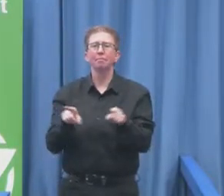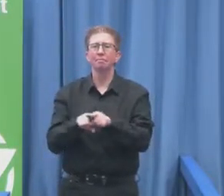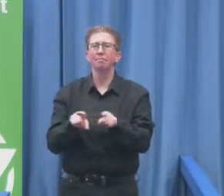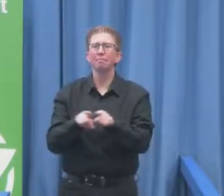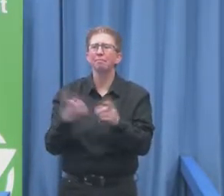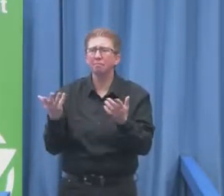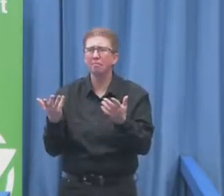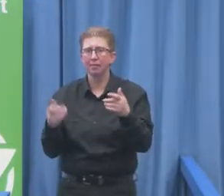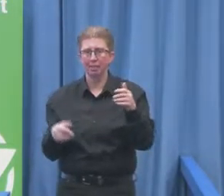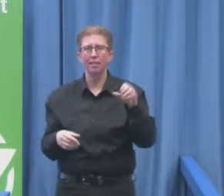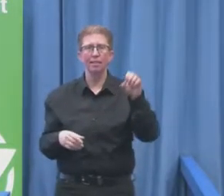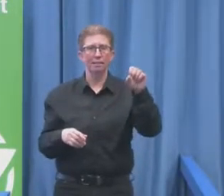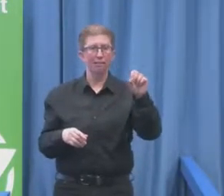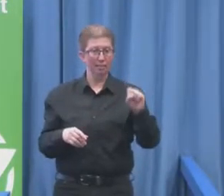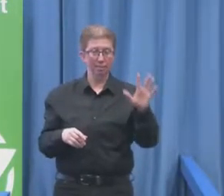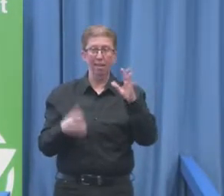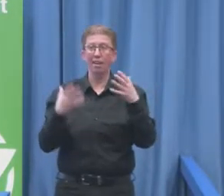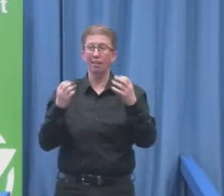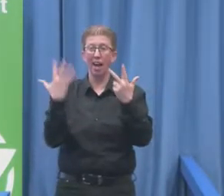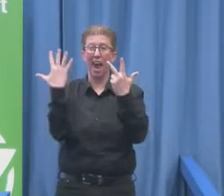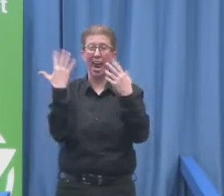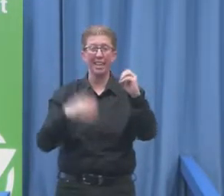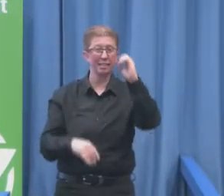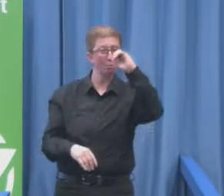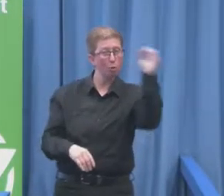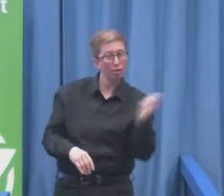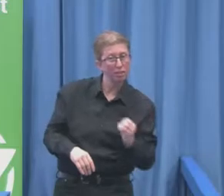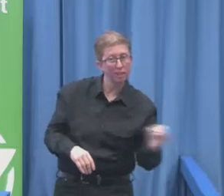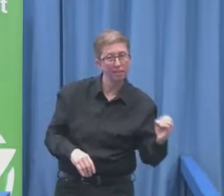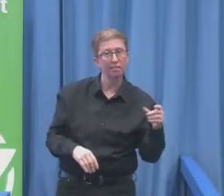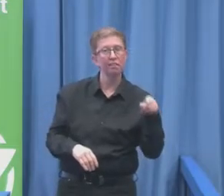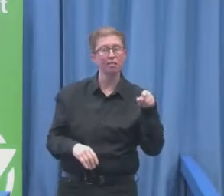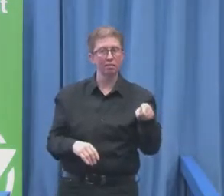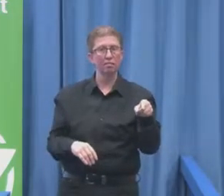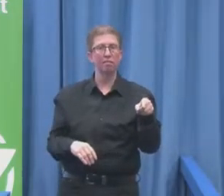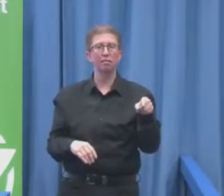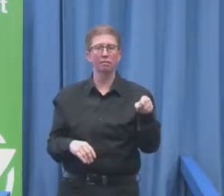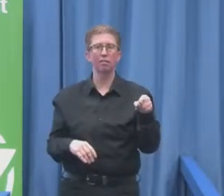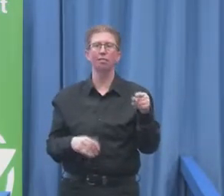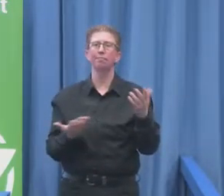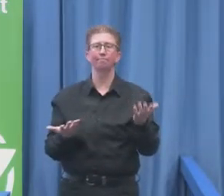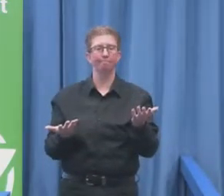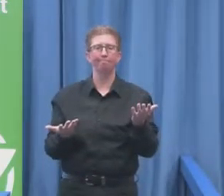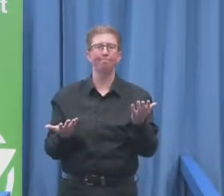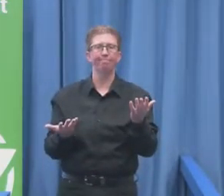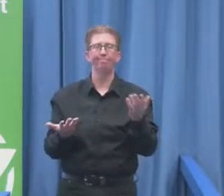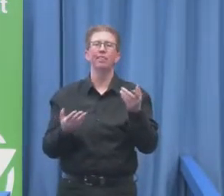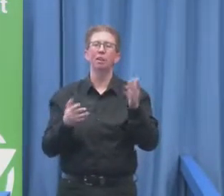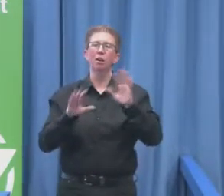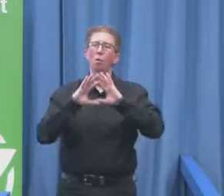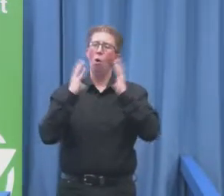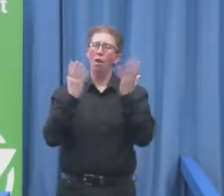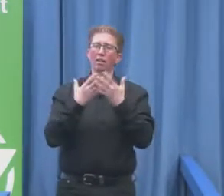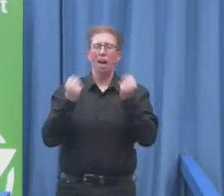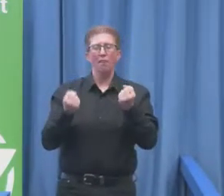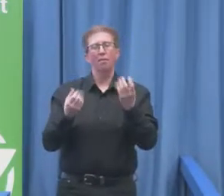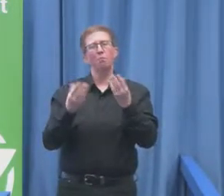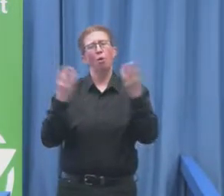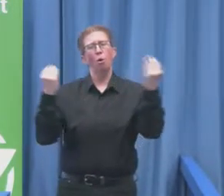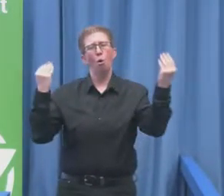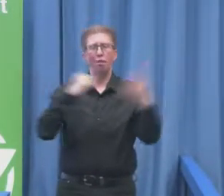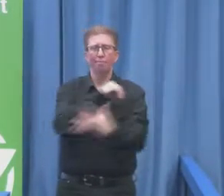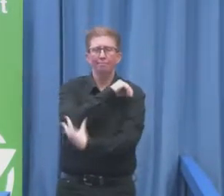world's poorest. And that's why this session is really important, because the models which all of them